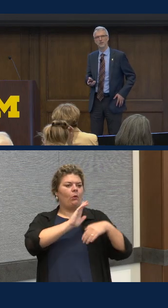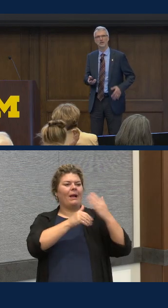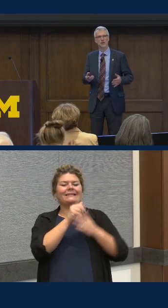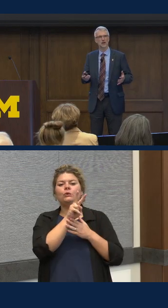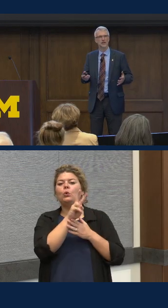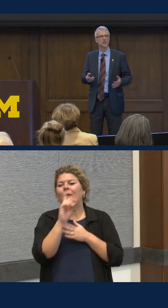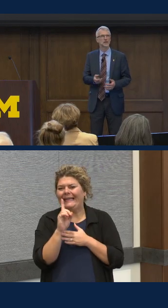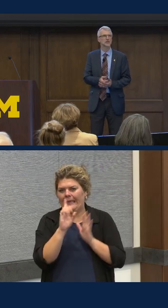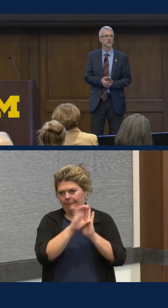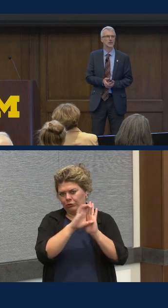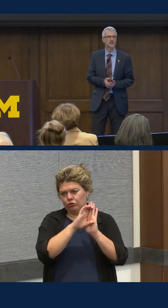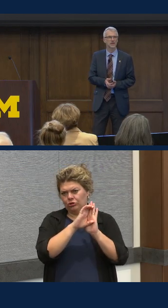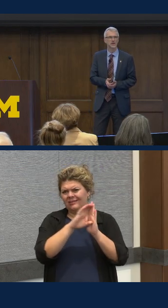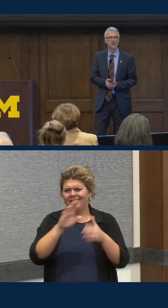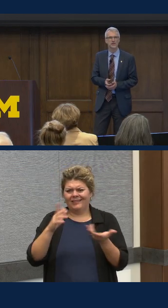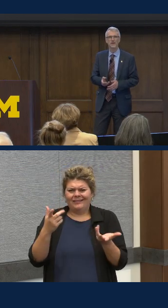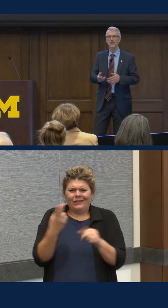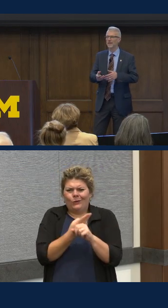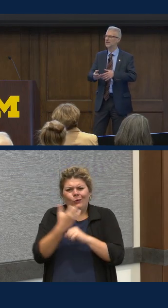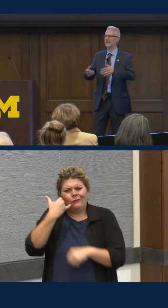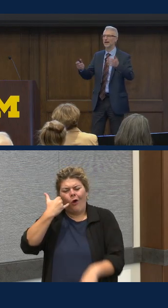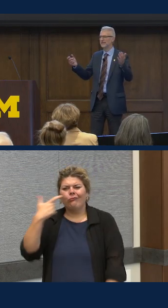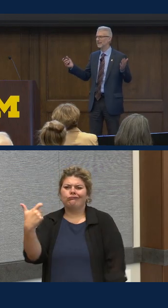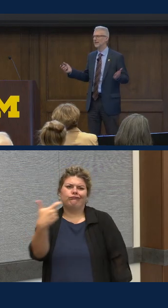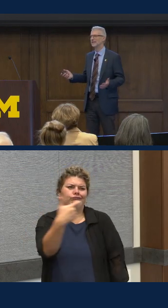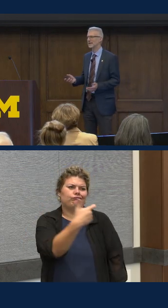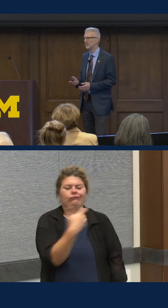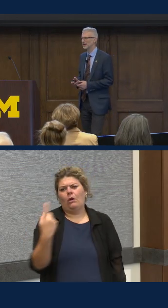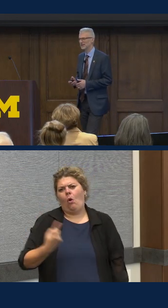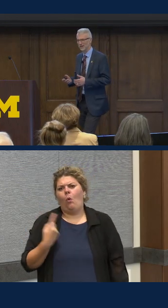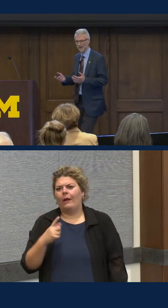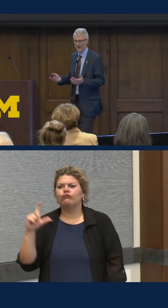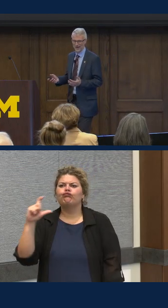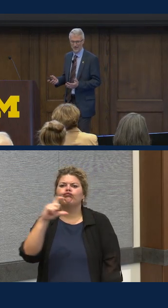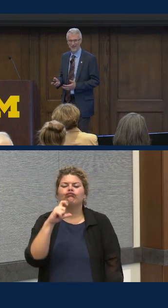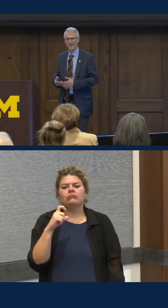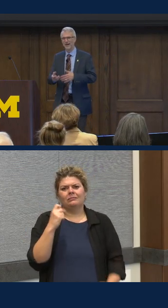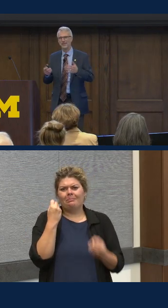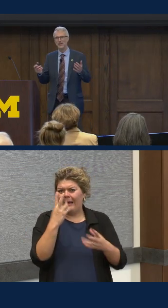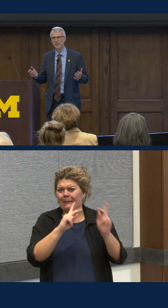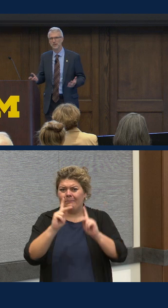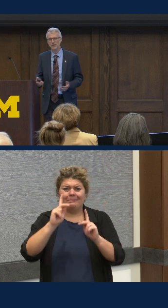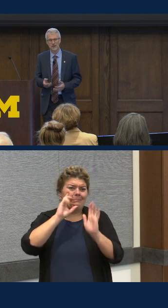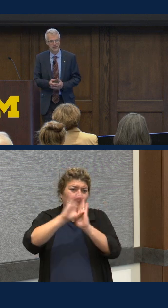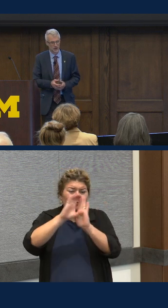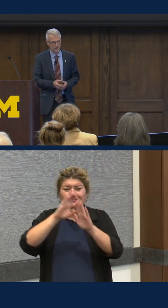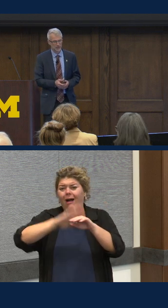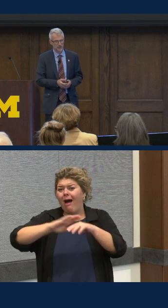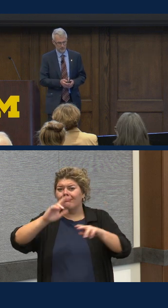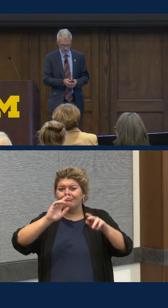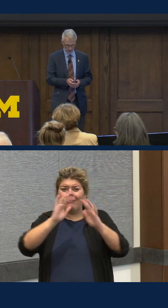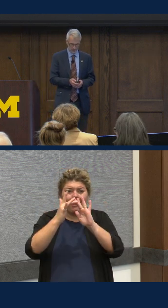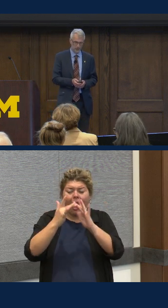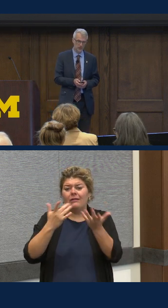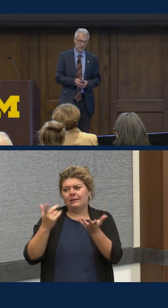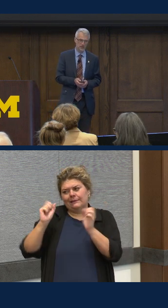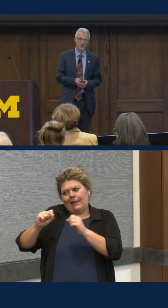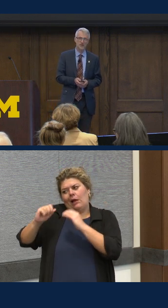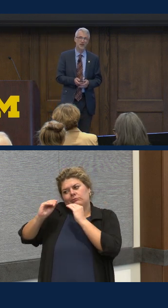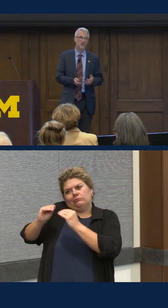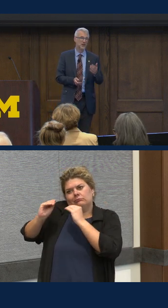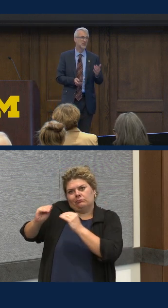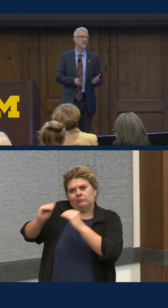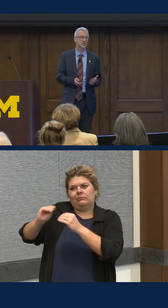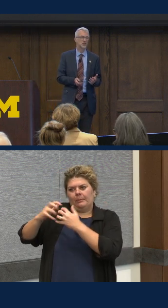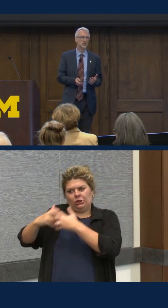images, right? Because we all take pictures with our cell phones. There's lots and lots of such pictures online, lots of opportunity to train machine learning methods with those